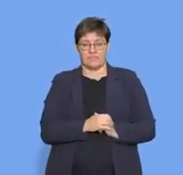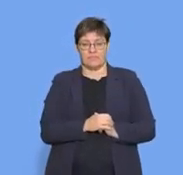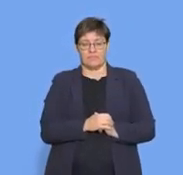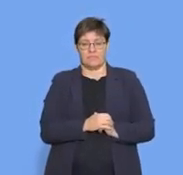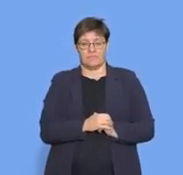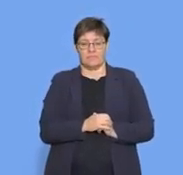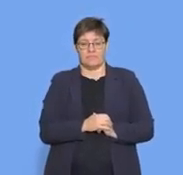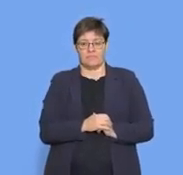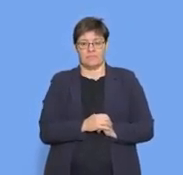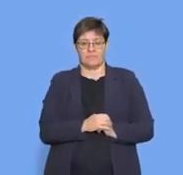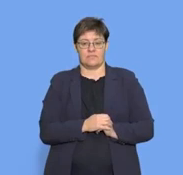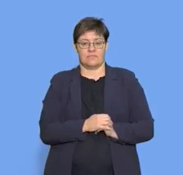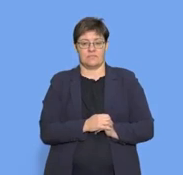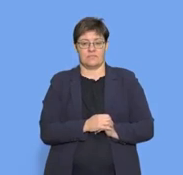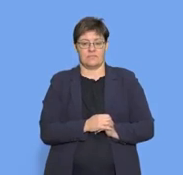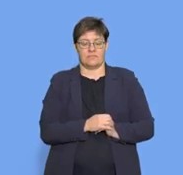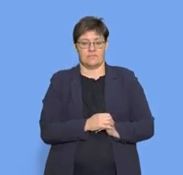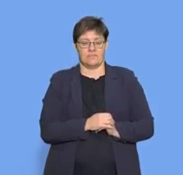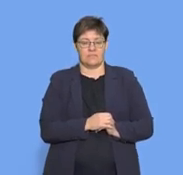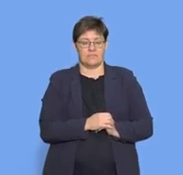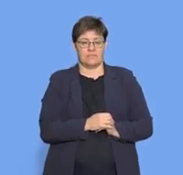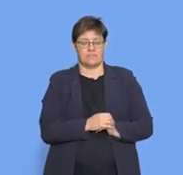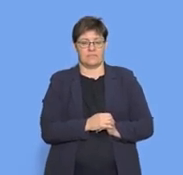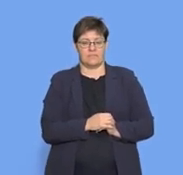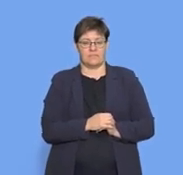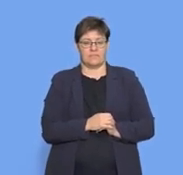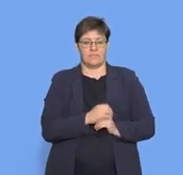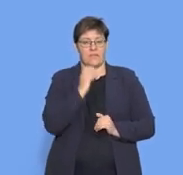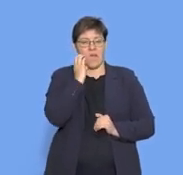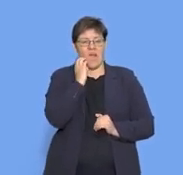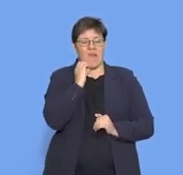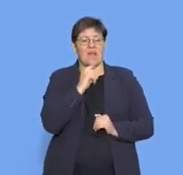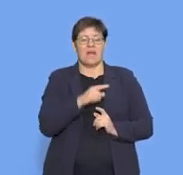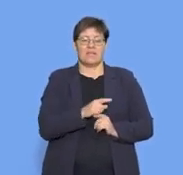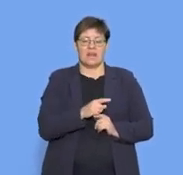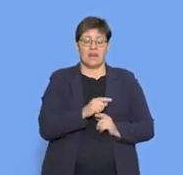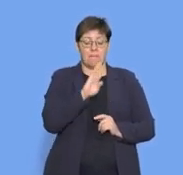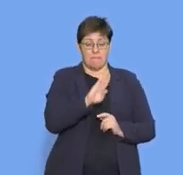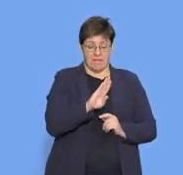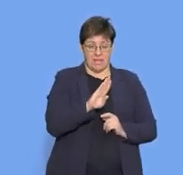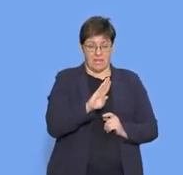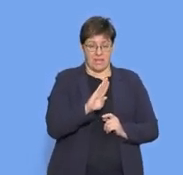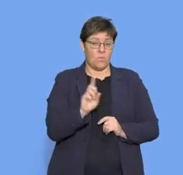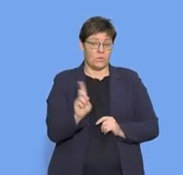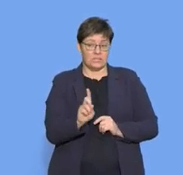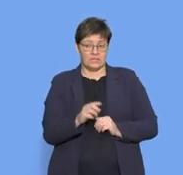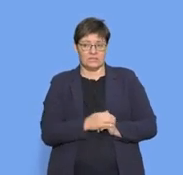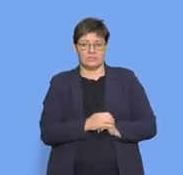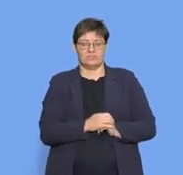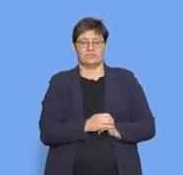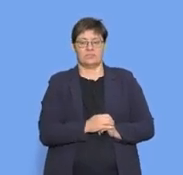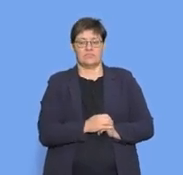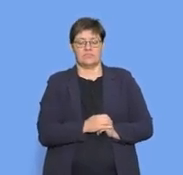10 centimeters. So I am going to fill that in. Then I'm going to identify what my breadth